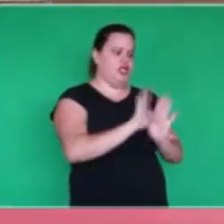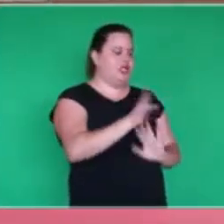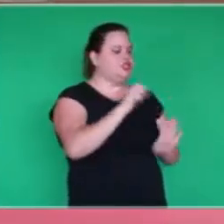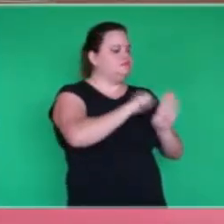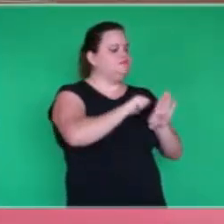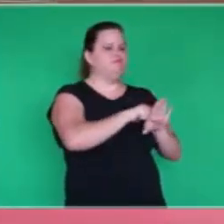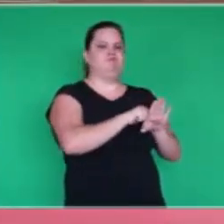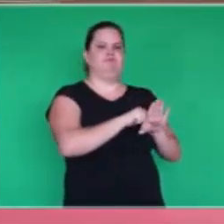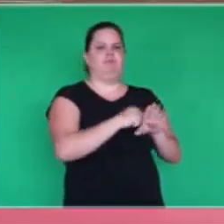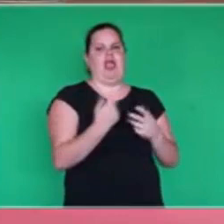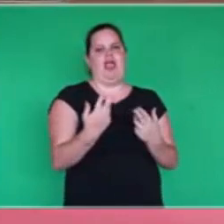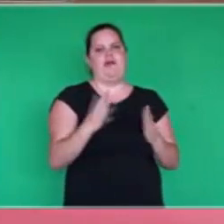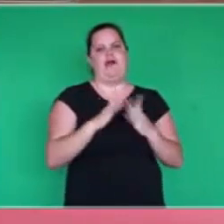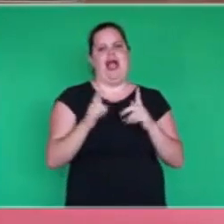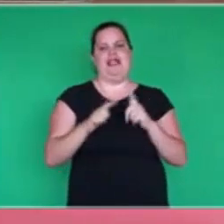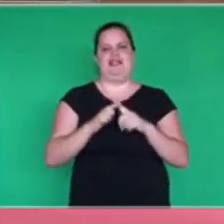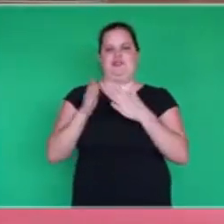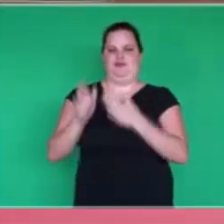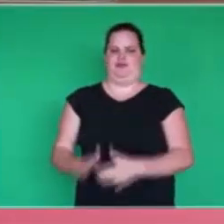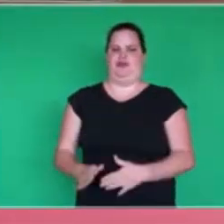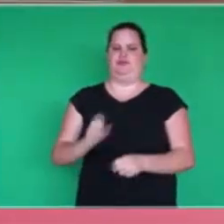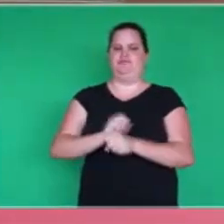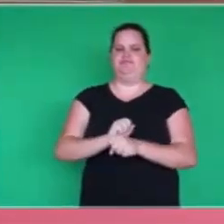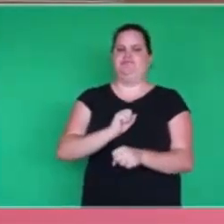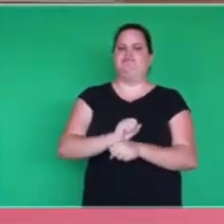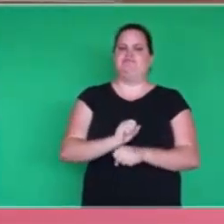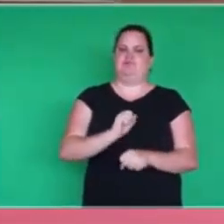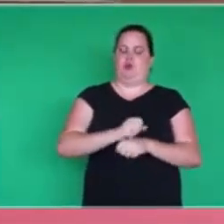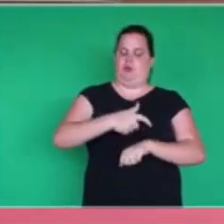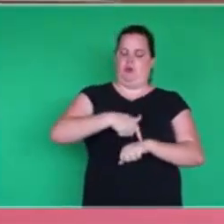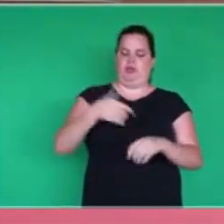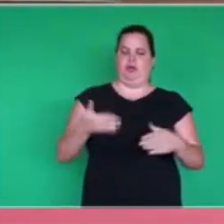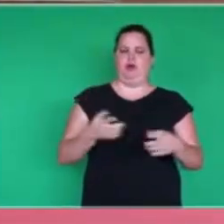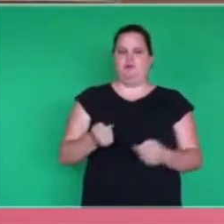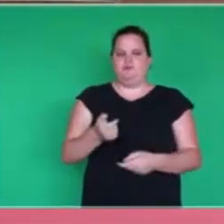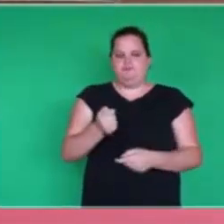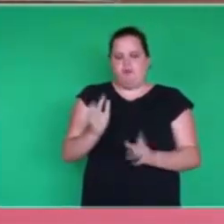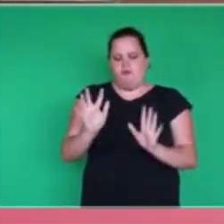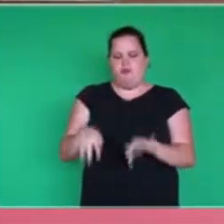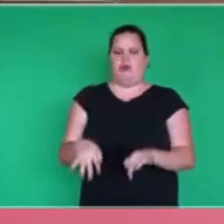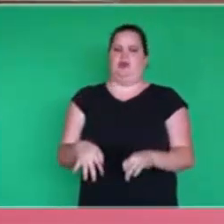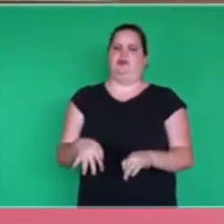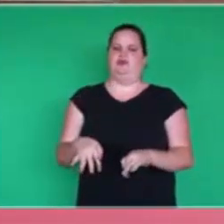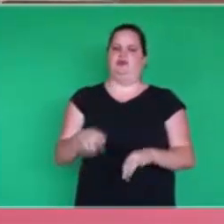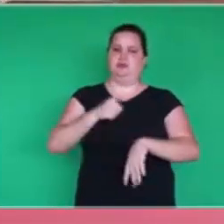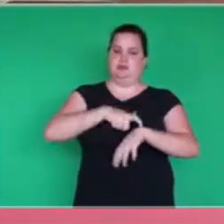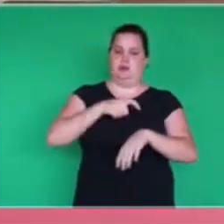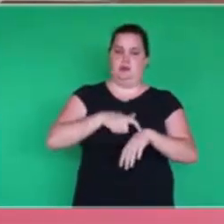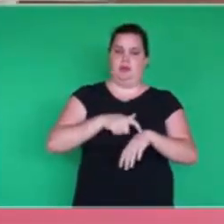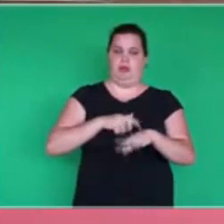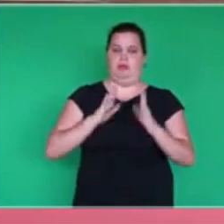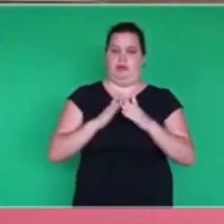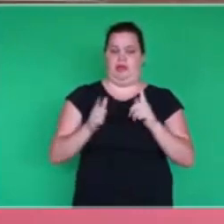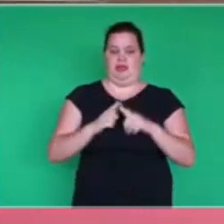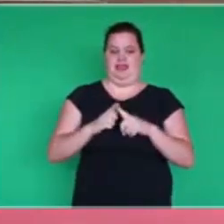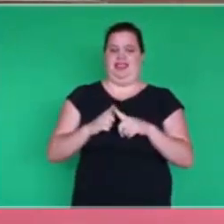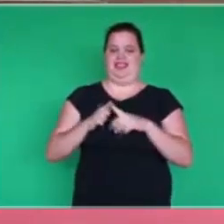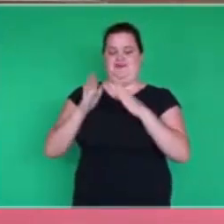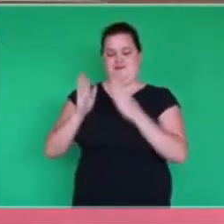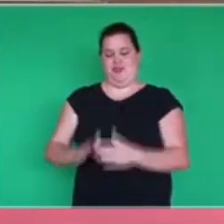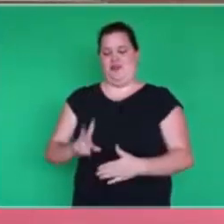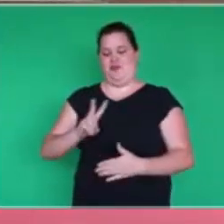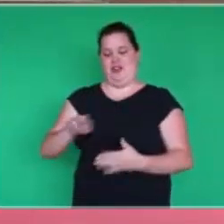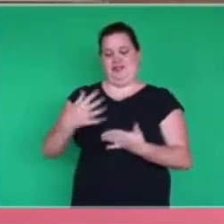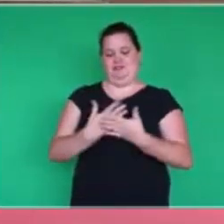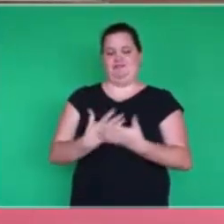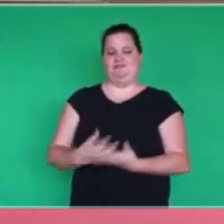least expect it, suddenly someone hits at the door of your house. The church is living this moment